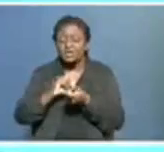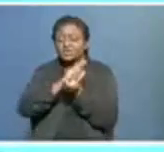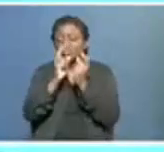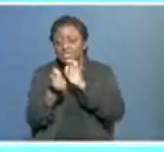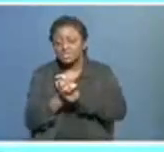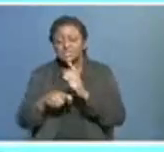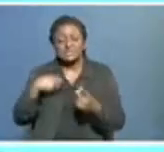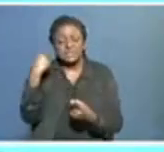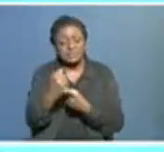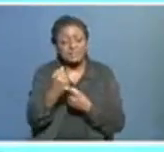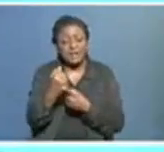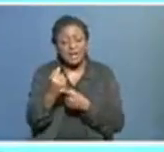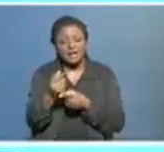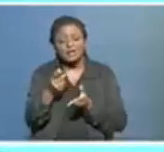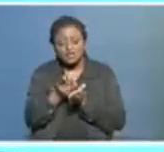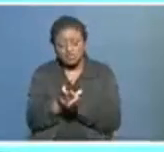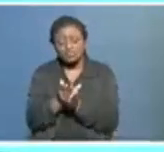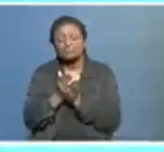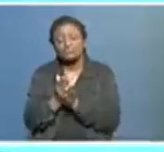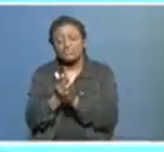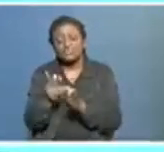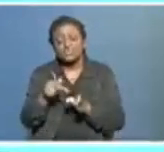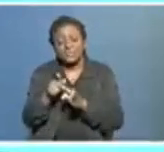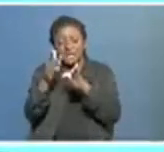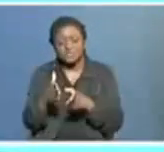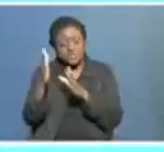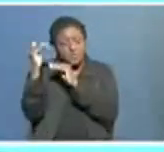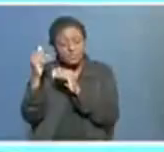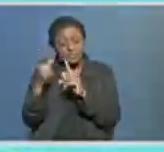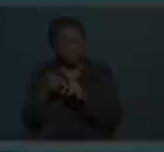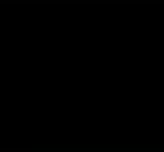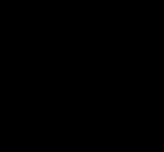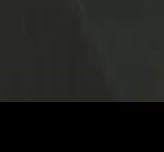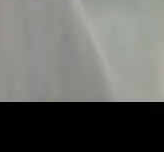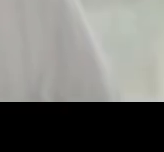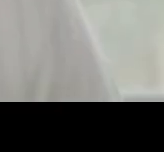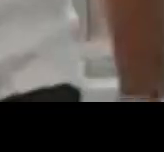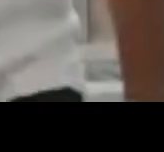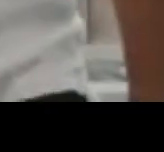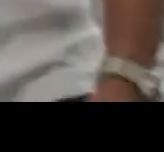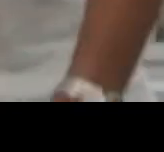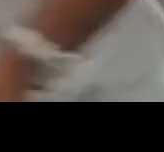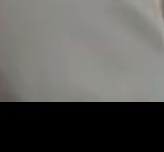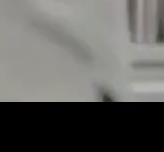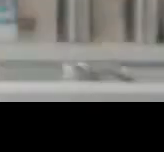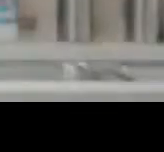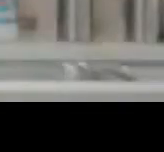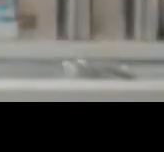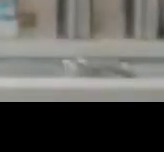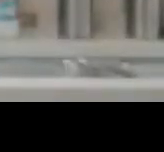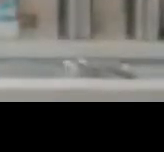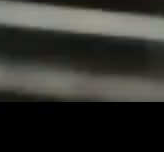passengers looking to disembark in the Bahamas. Cleopatra Murphy has the details. Honey, everything